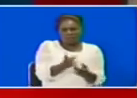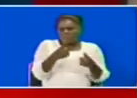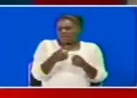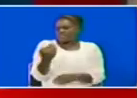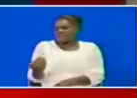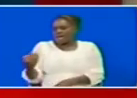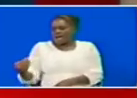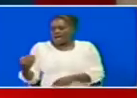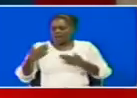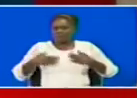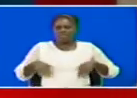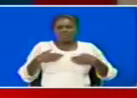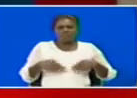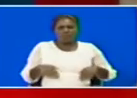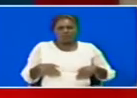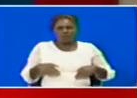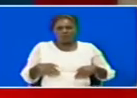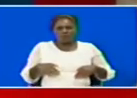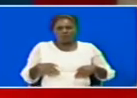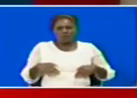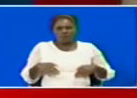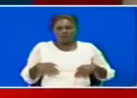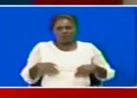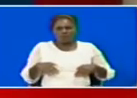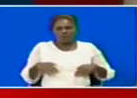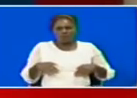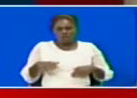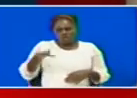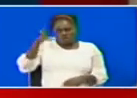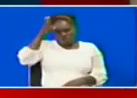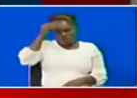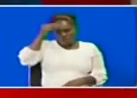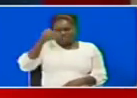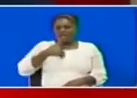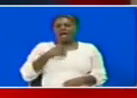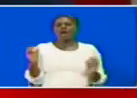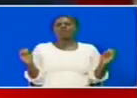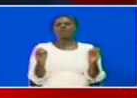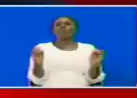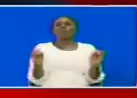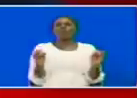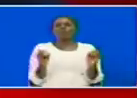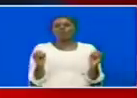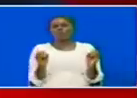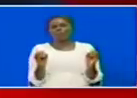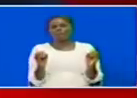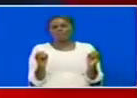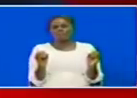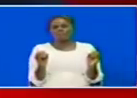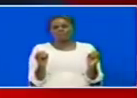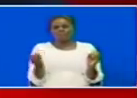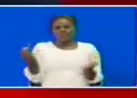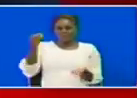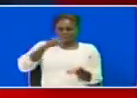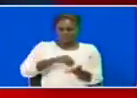young and beautiful students deprived of all knowledge and the crime and the